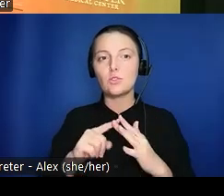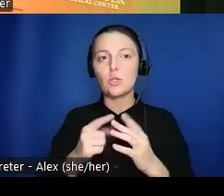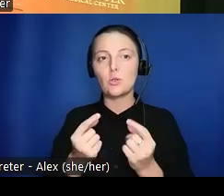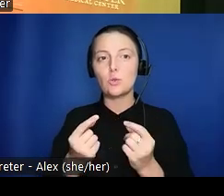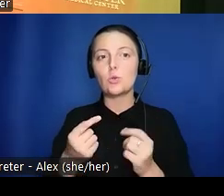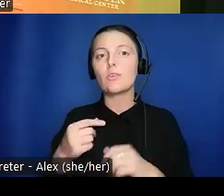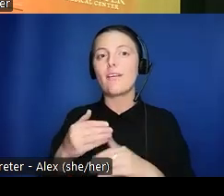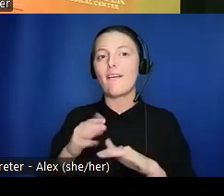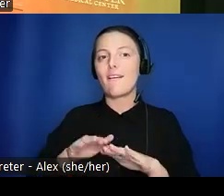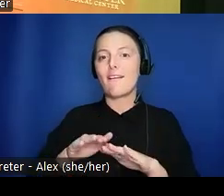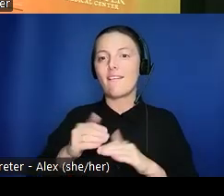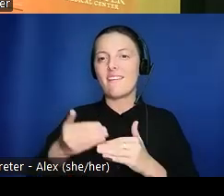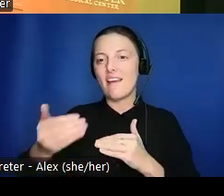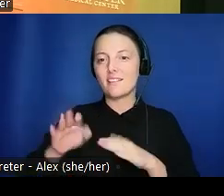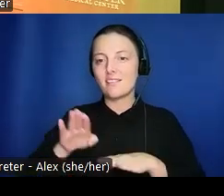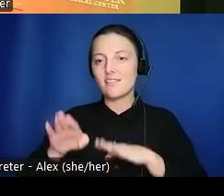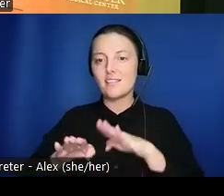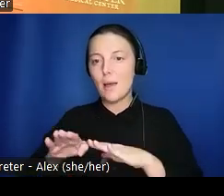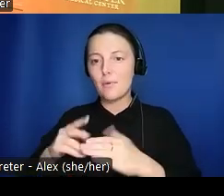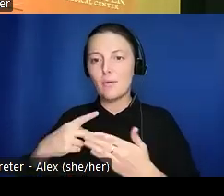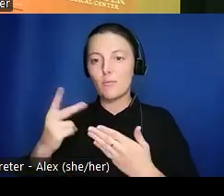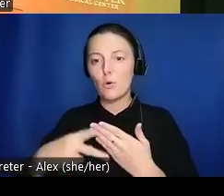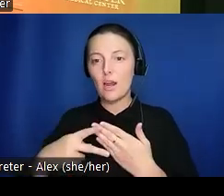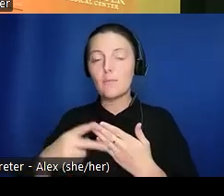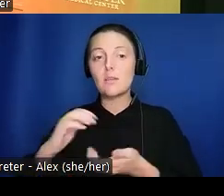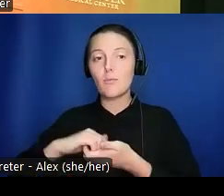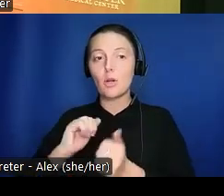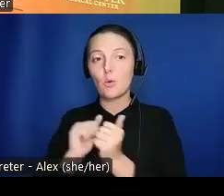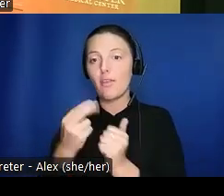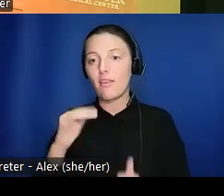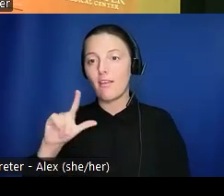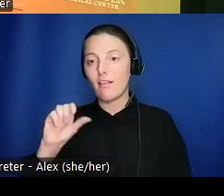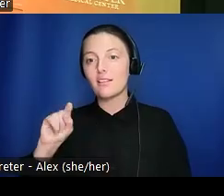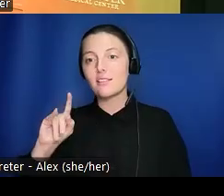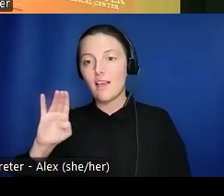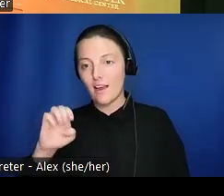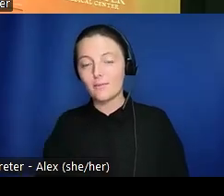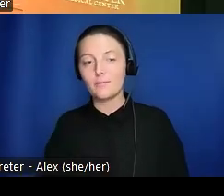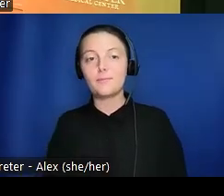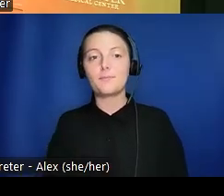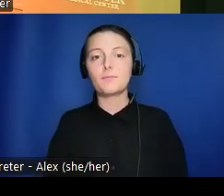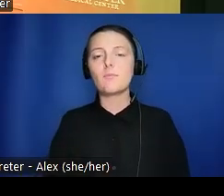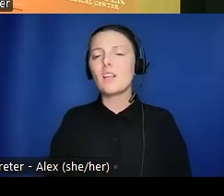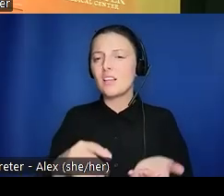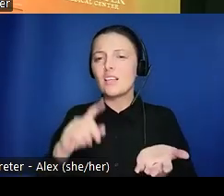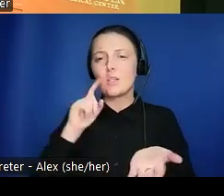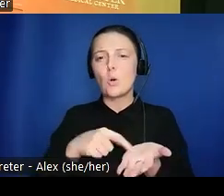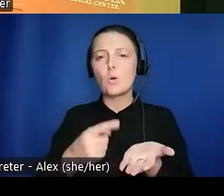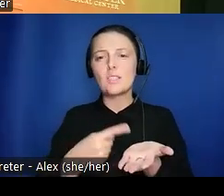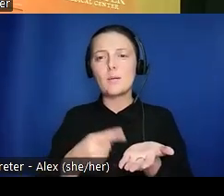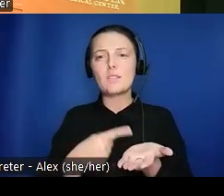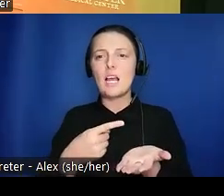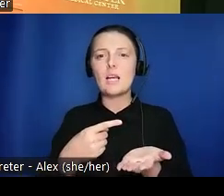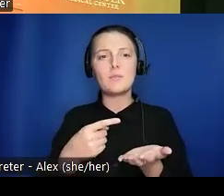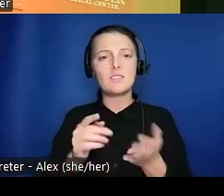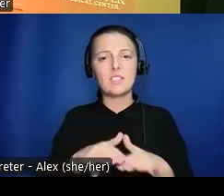issues that we are now encountering are these kids who are stuck in our CPAP and sometimes abandoned. And we do need to